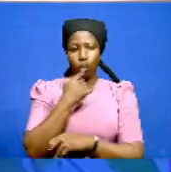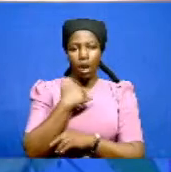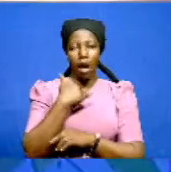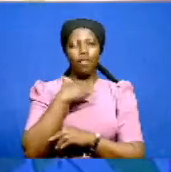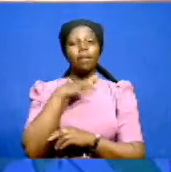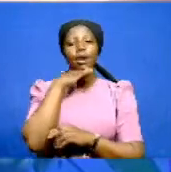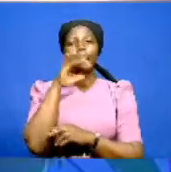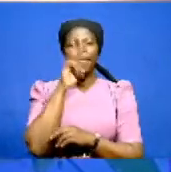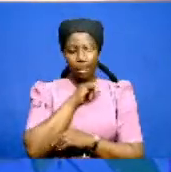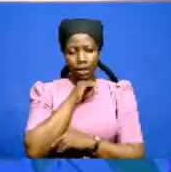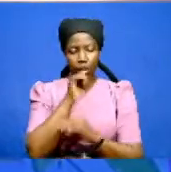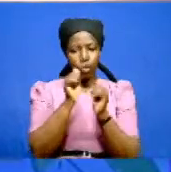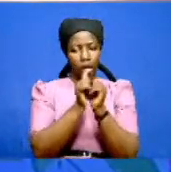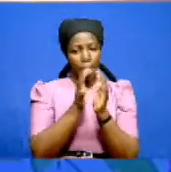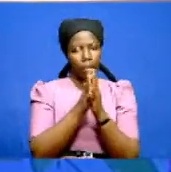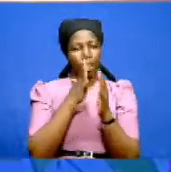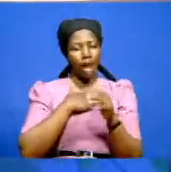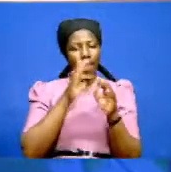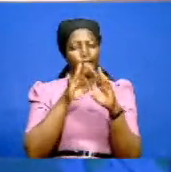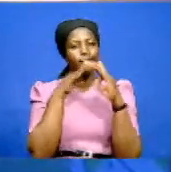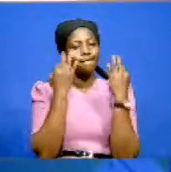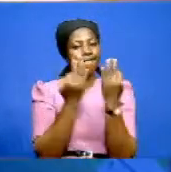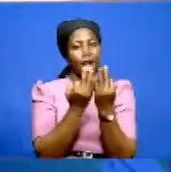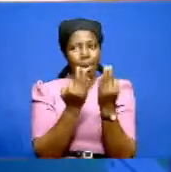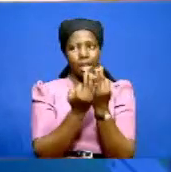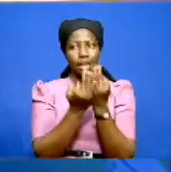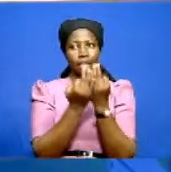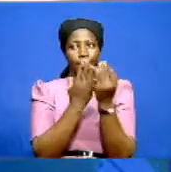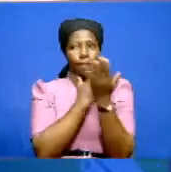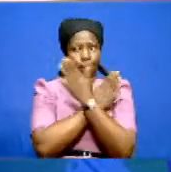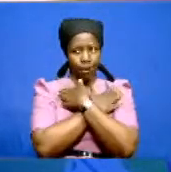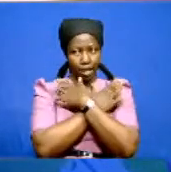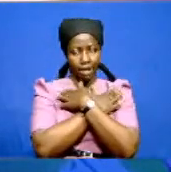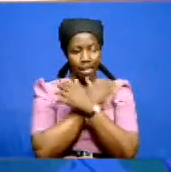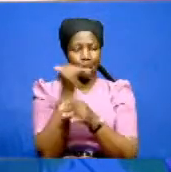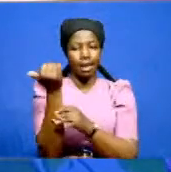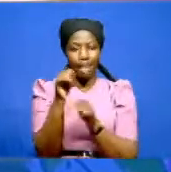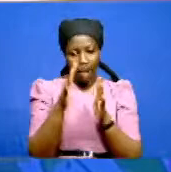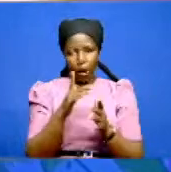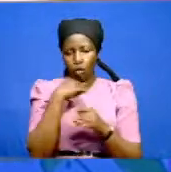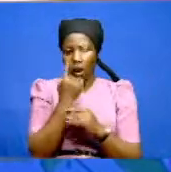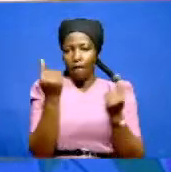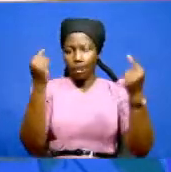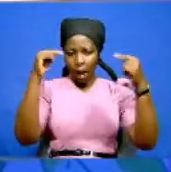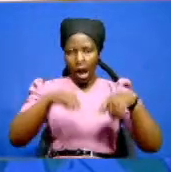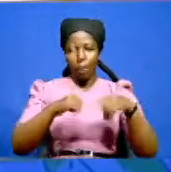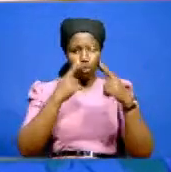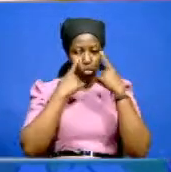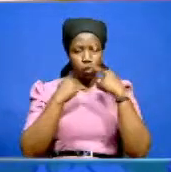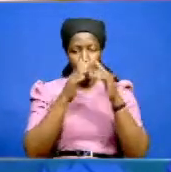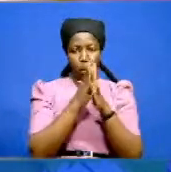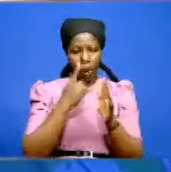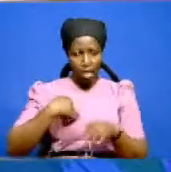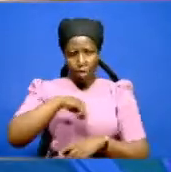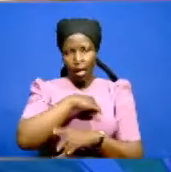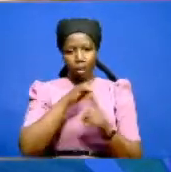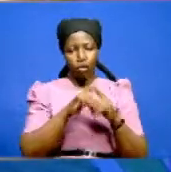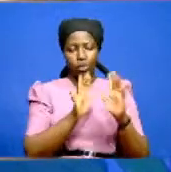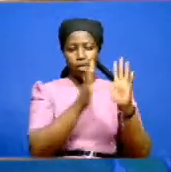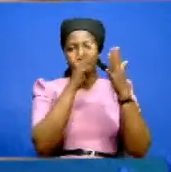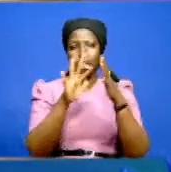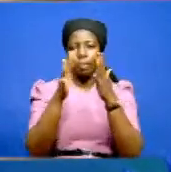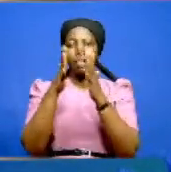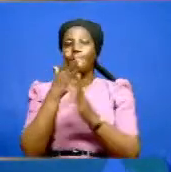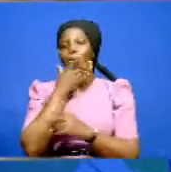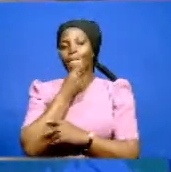na marafiki wa familia yetu, and everybody who has come to mourn with us, to celebrate Dad's life with